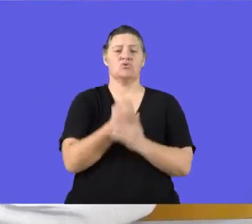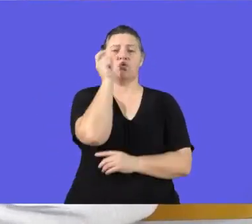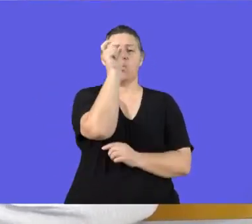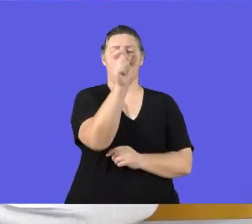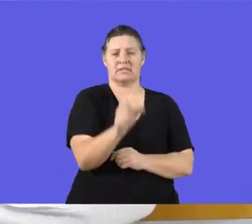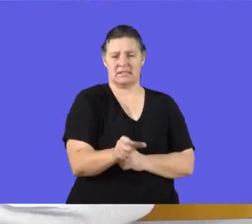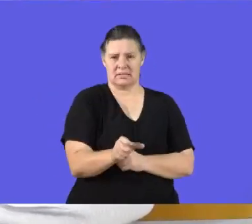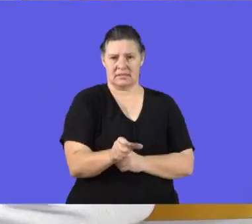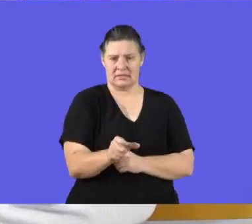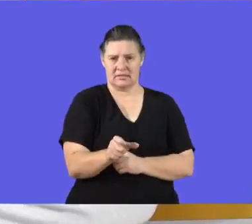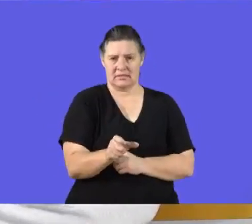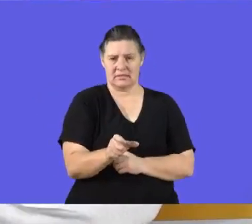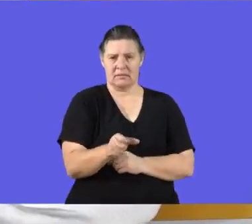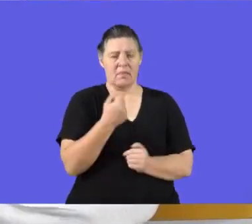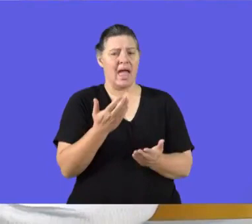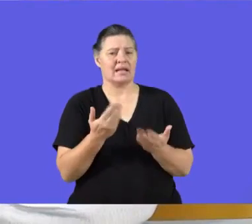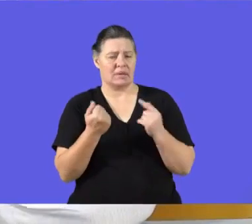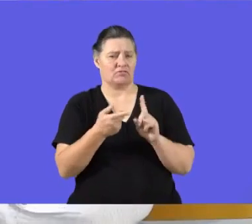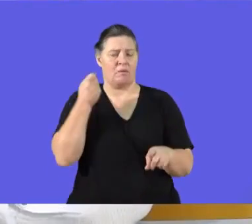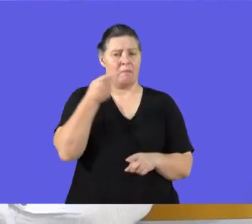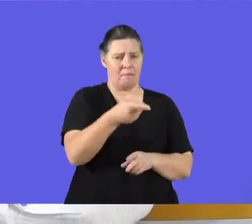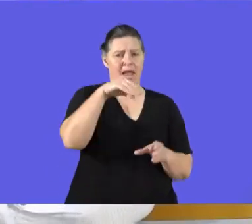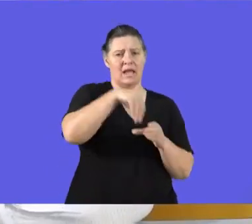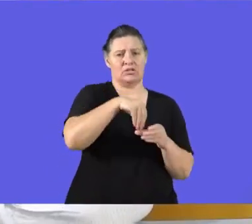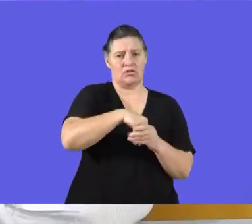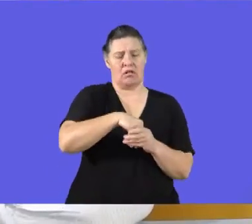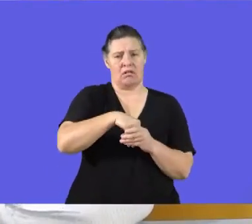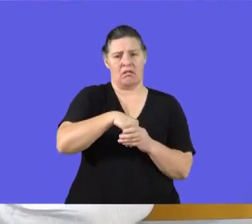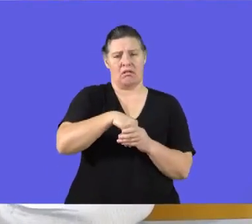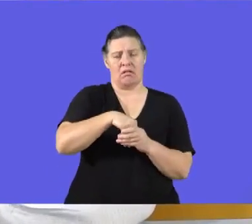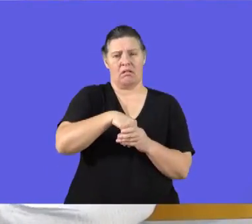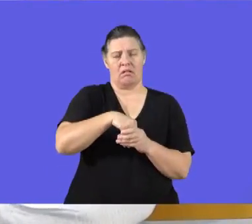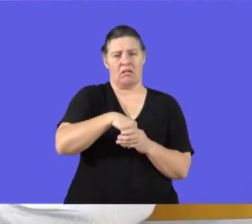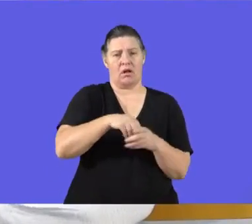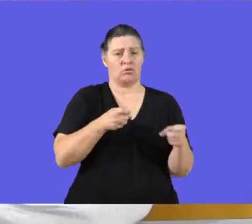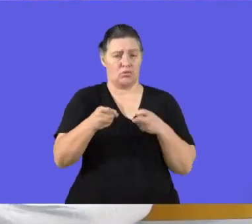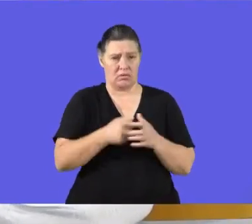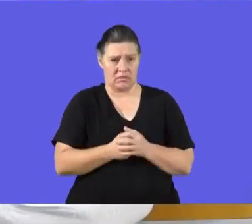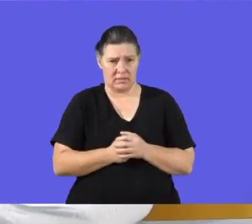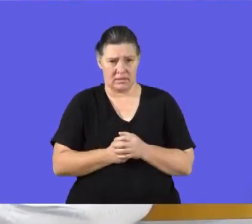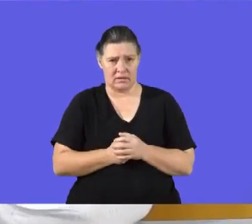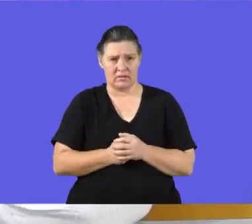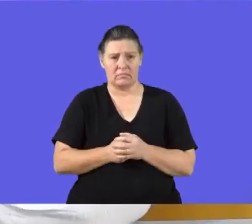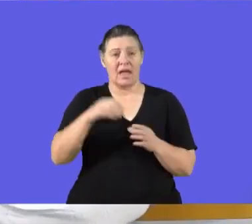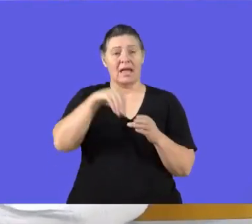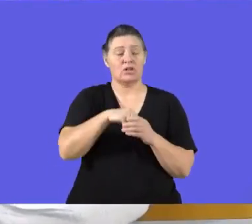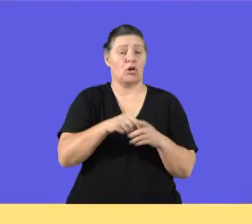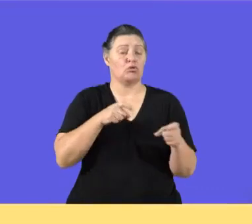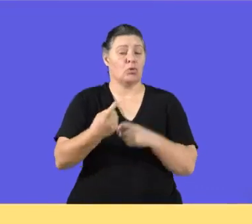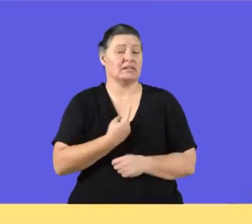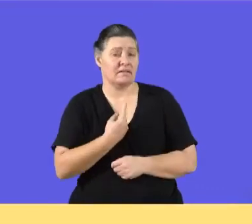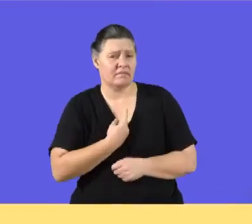All right. Now, what are the new words that you're going to expect from this internal control aspect? The first